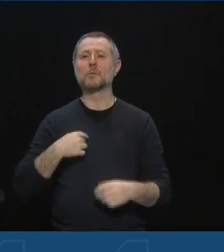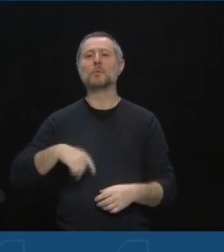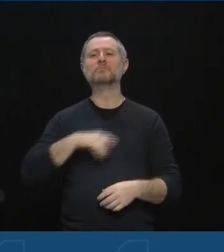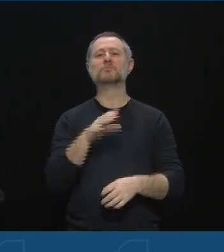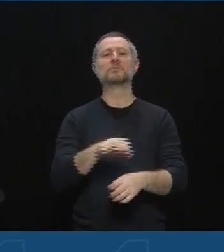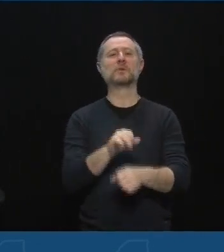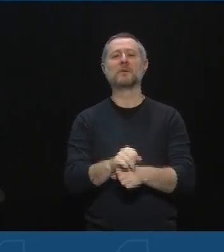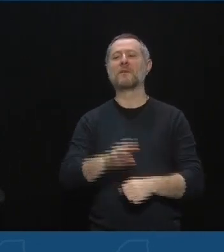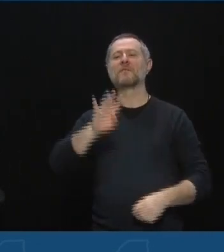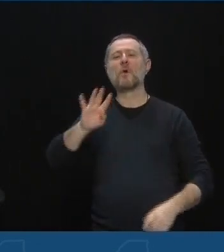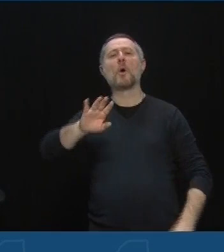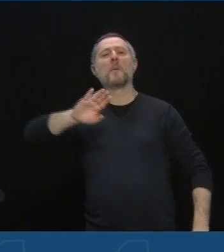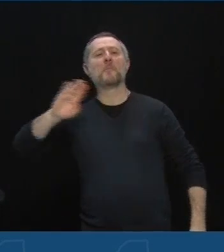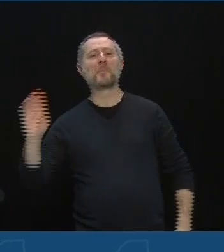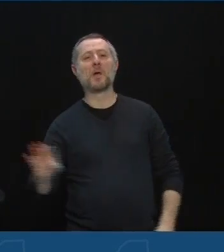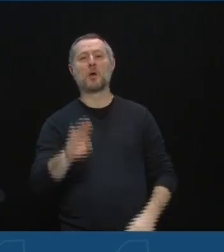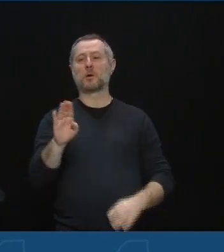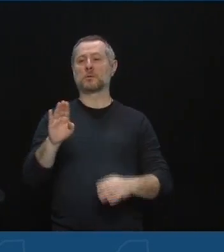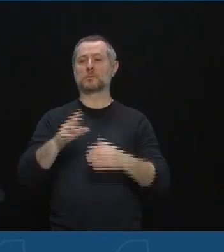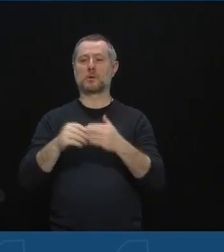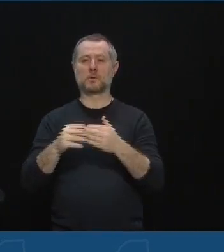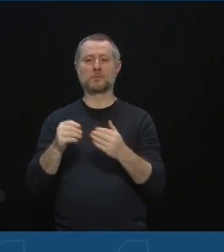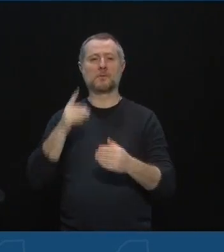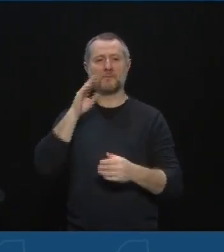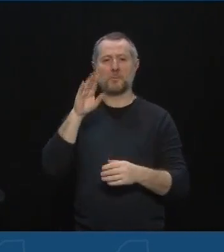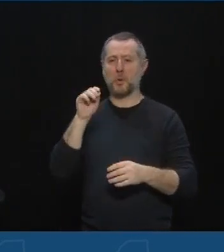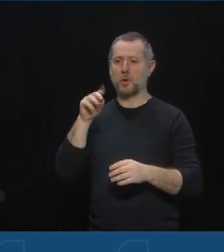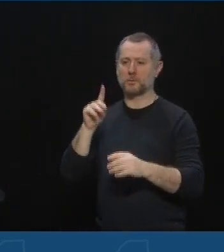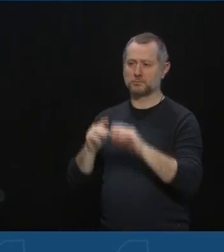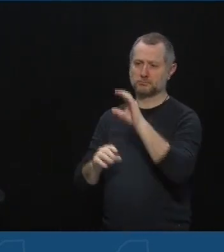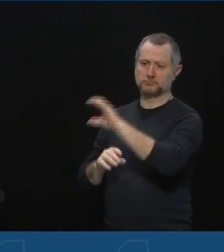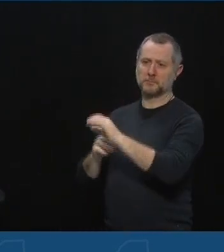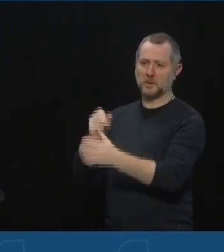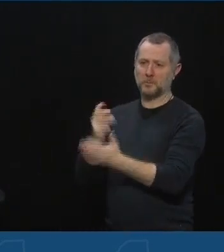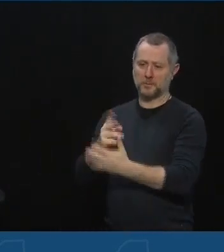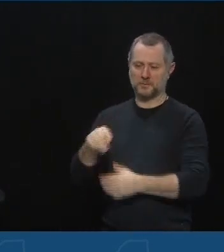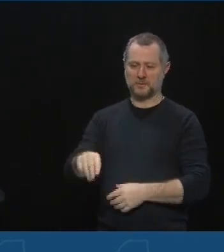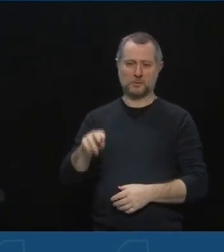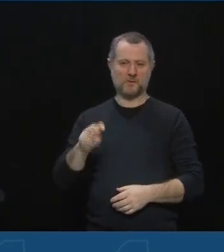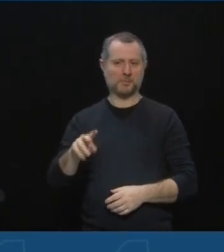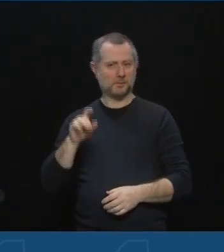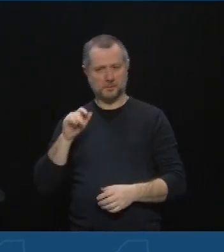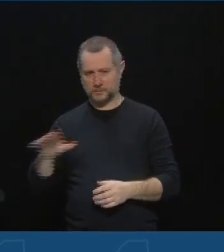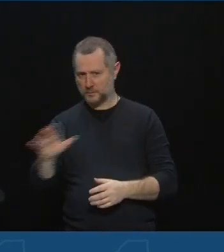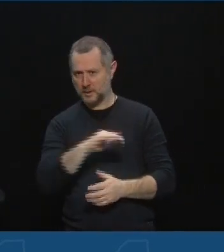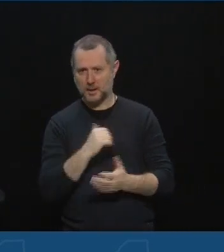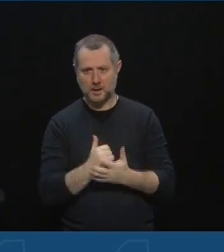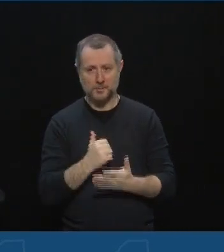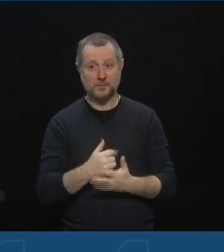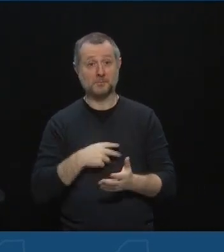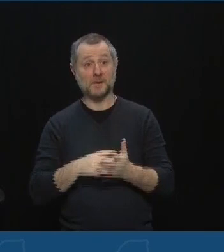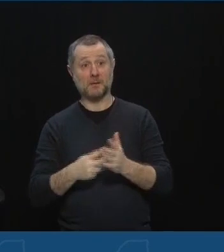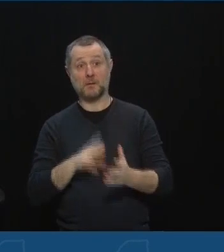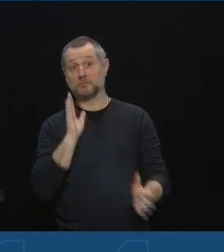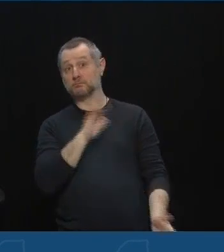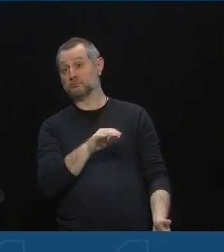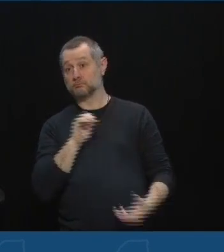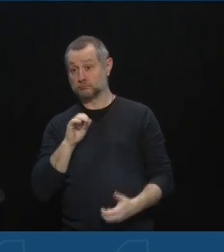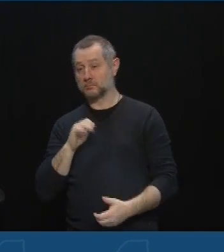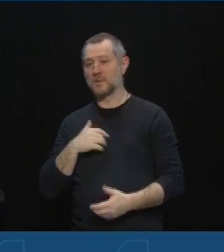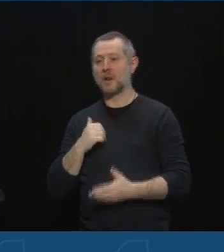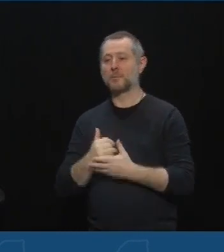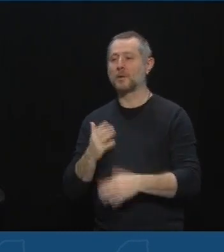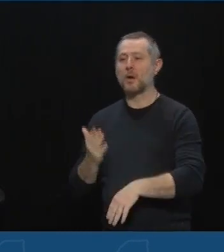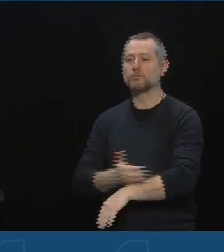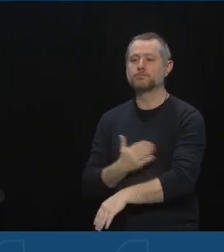billion bond act passed this November, and we need all your help, because this will give us the money to focus on clean water and